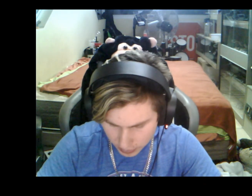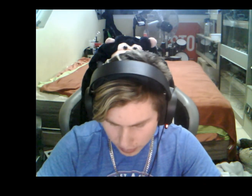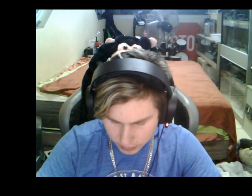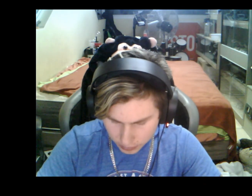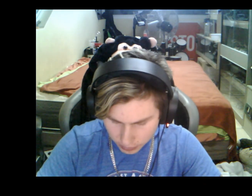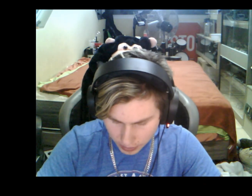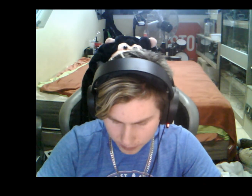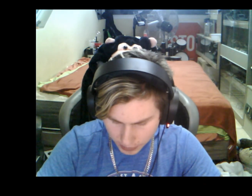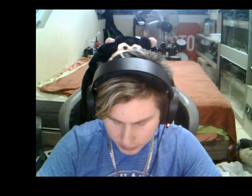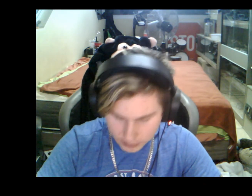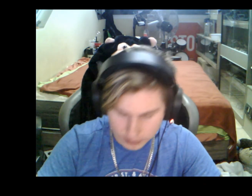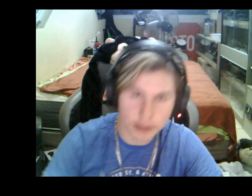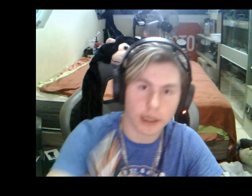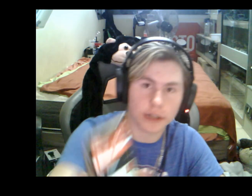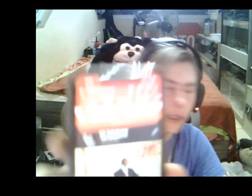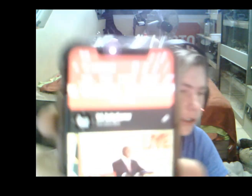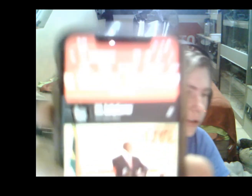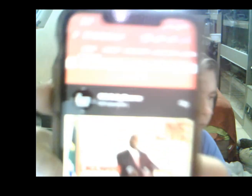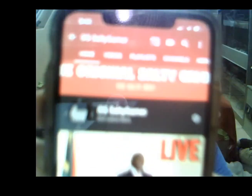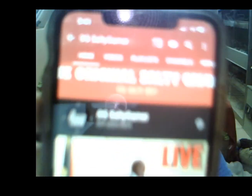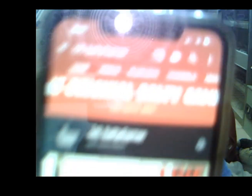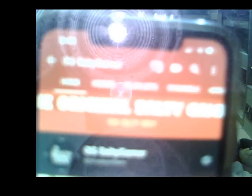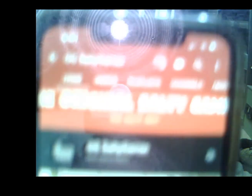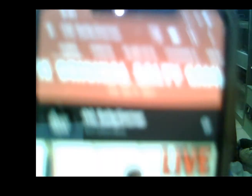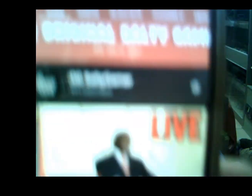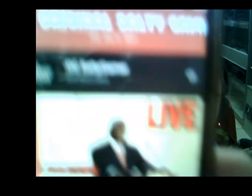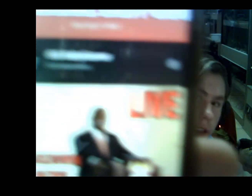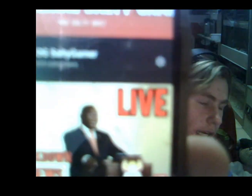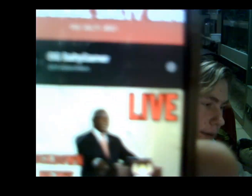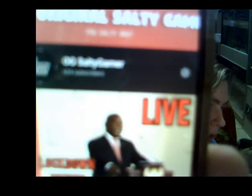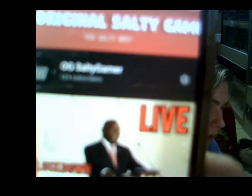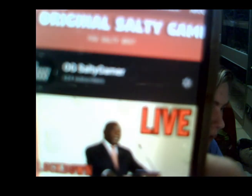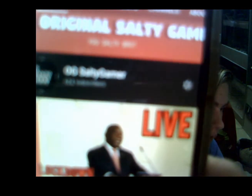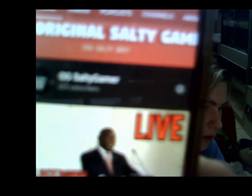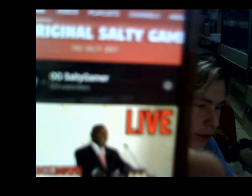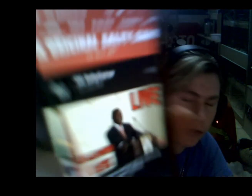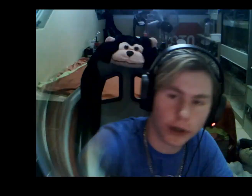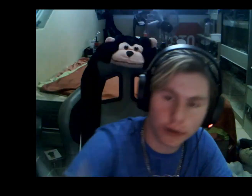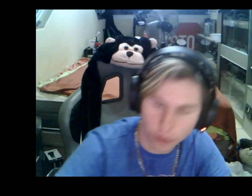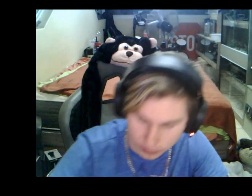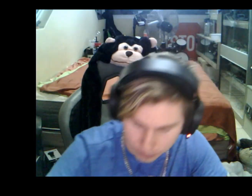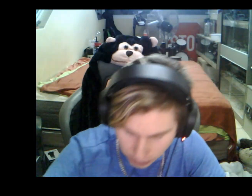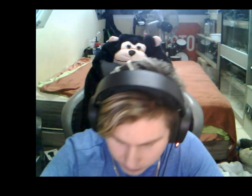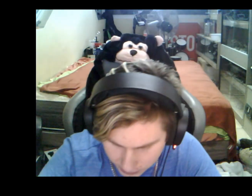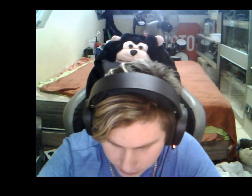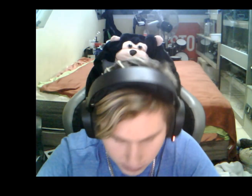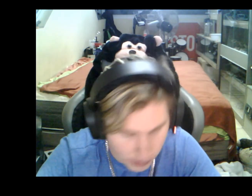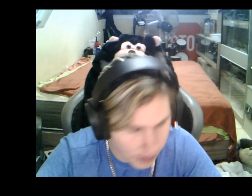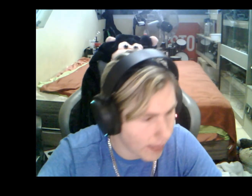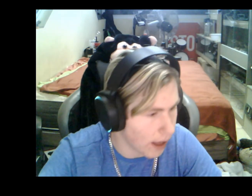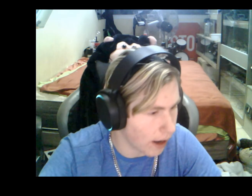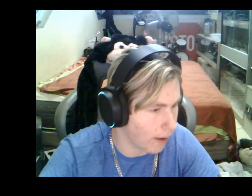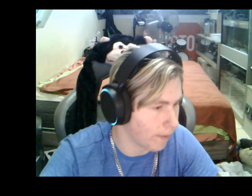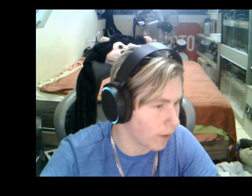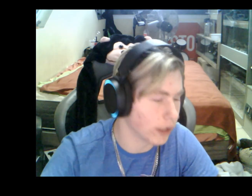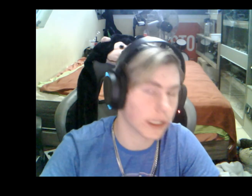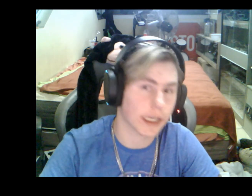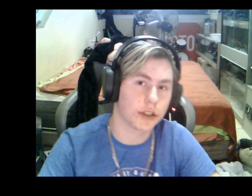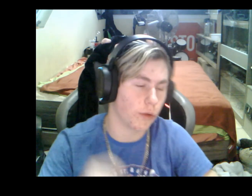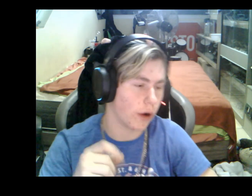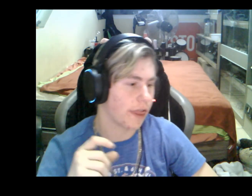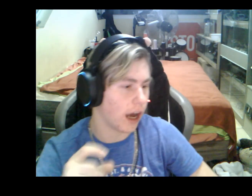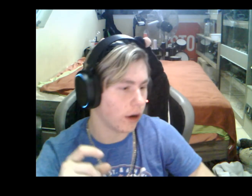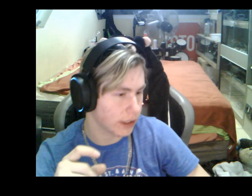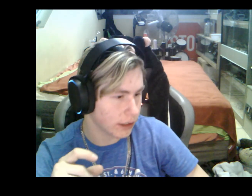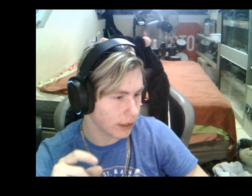subscribers, so I'm at 624. I don't know if you guys can see that, but I'm at 624 subscribers. Once I